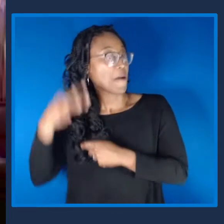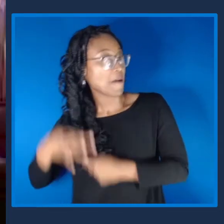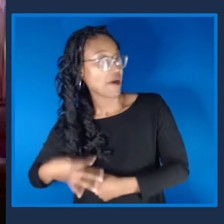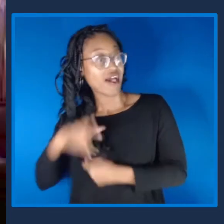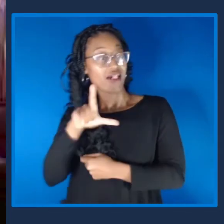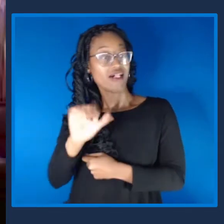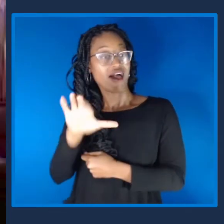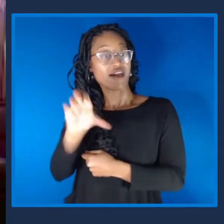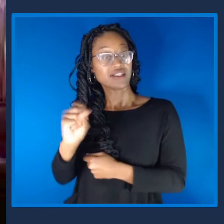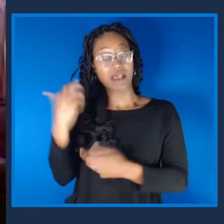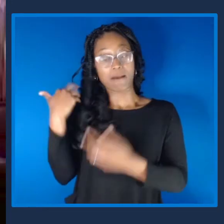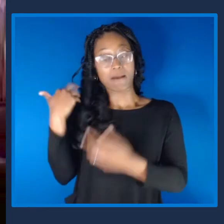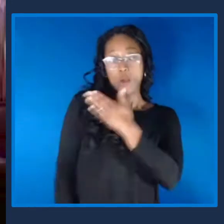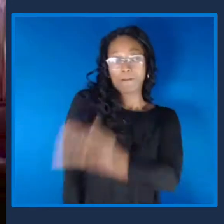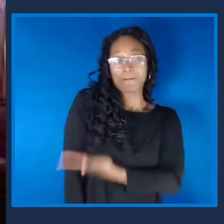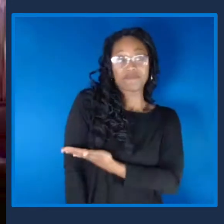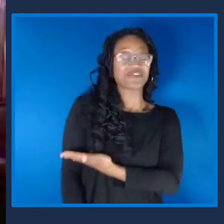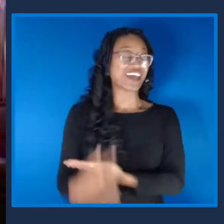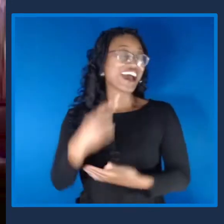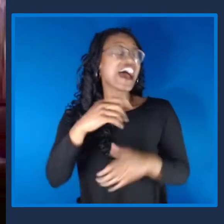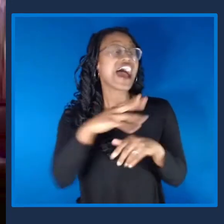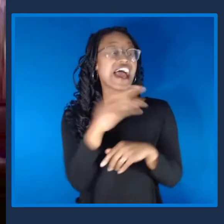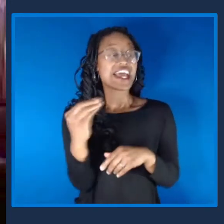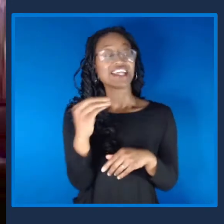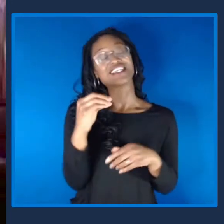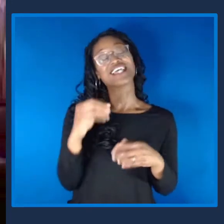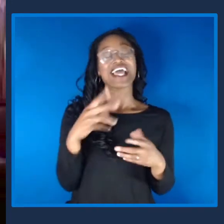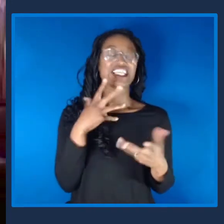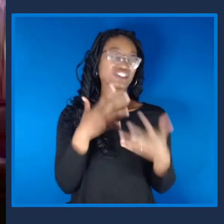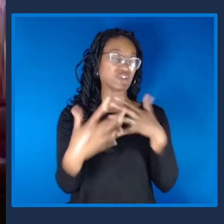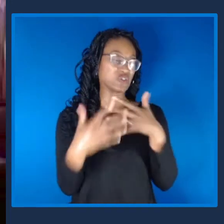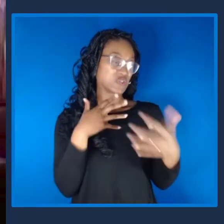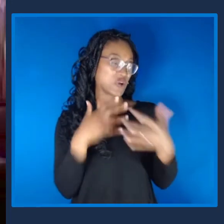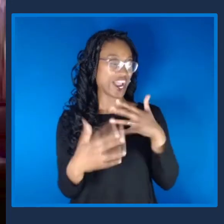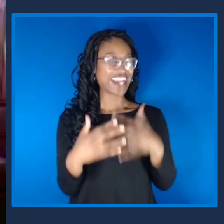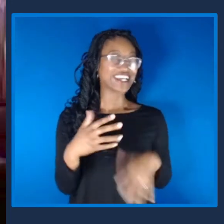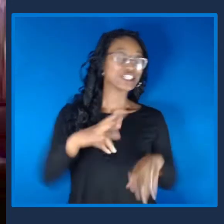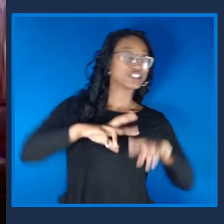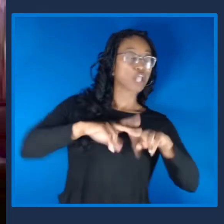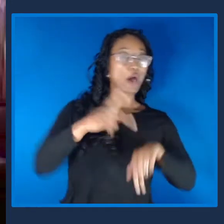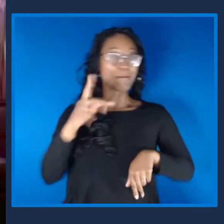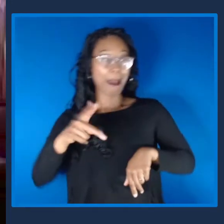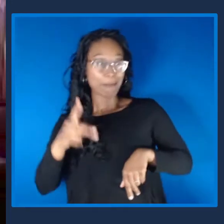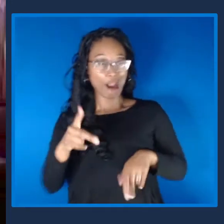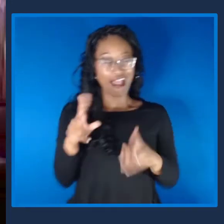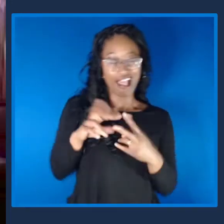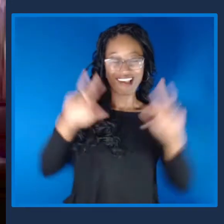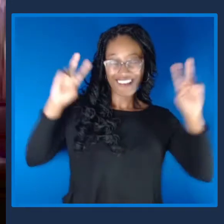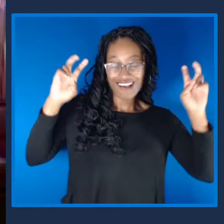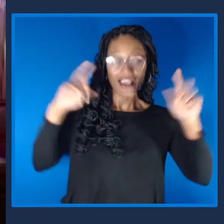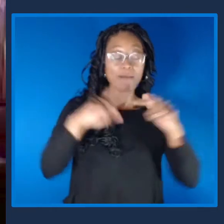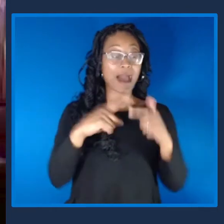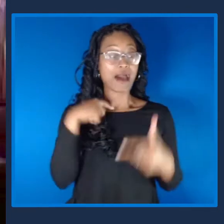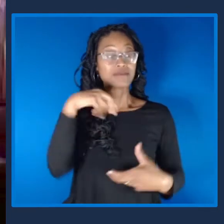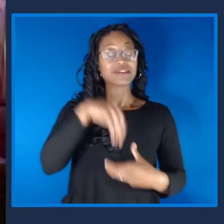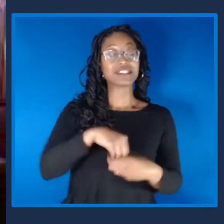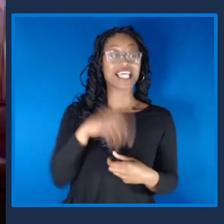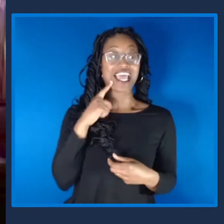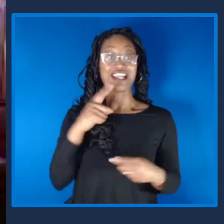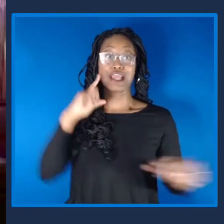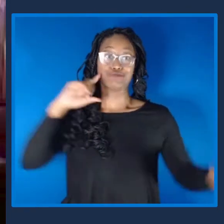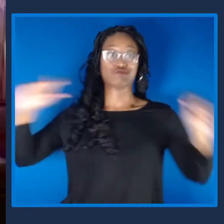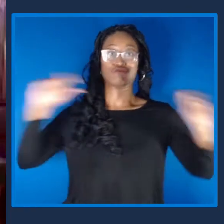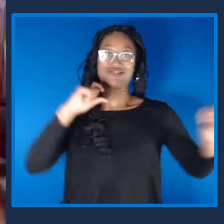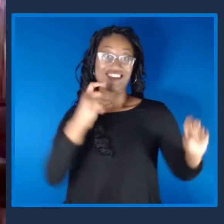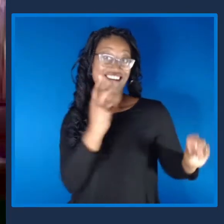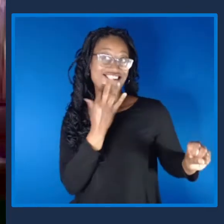shoulders, salt and pepper gray locks, and I am sitting in a berry-colored room wearing